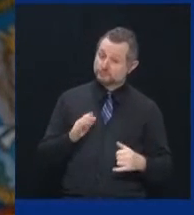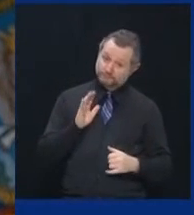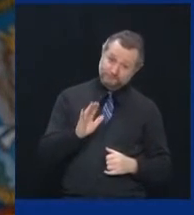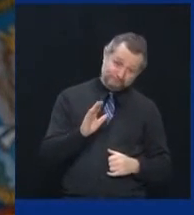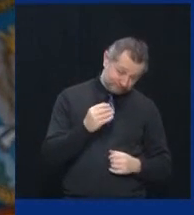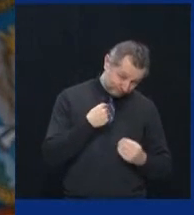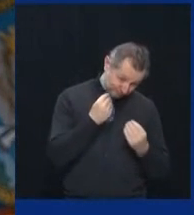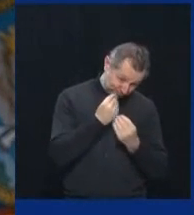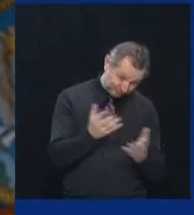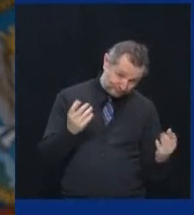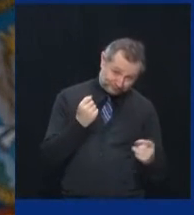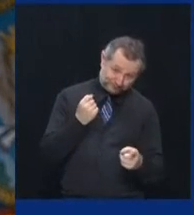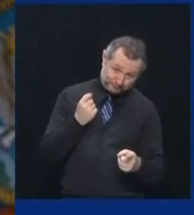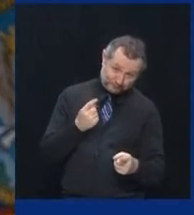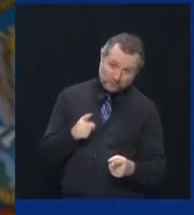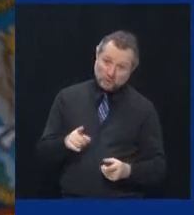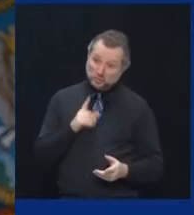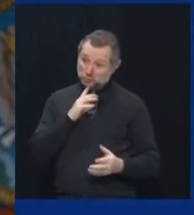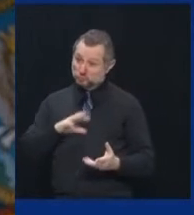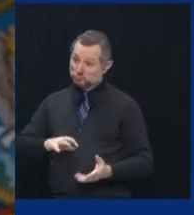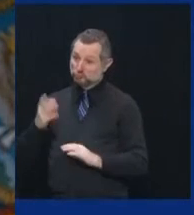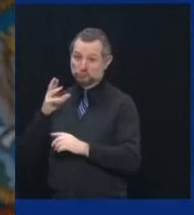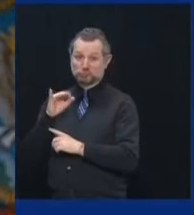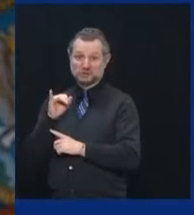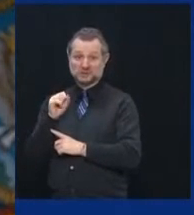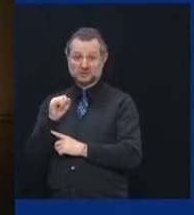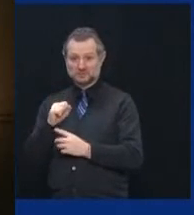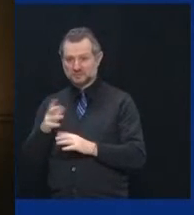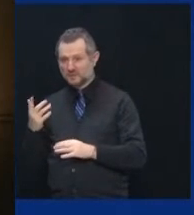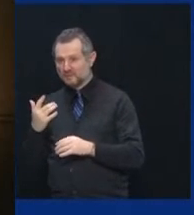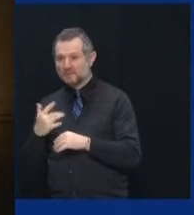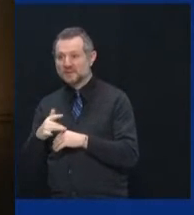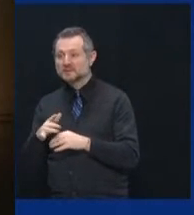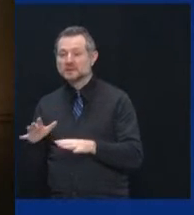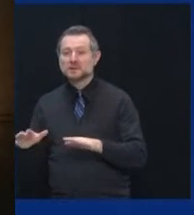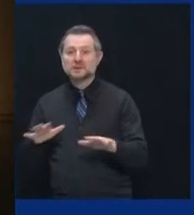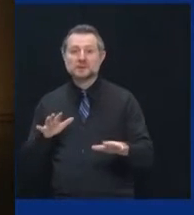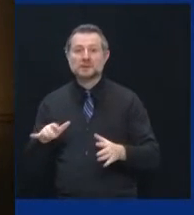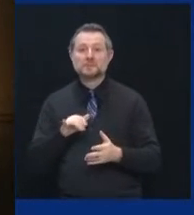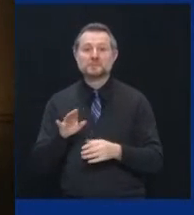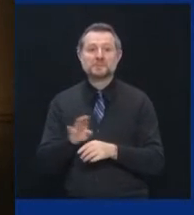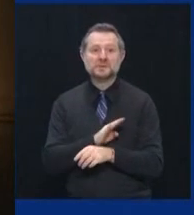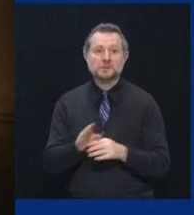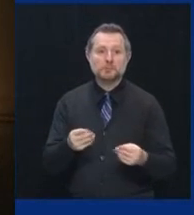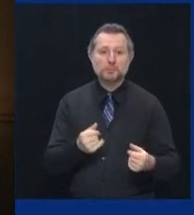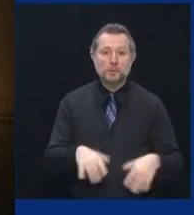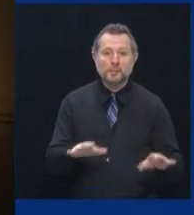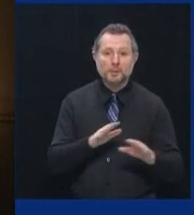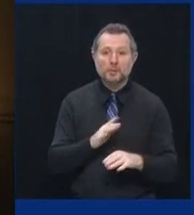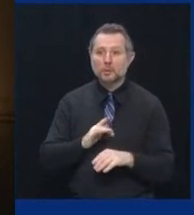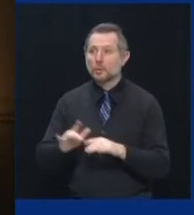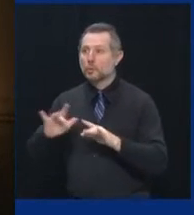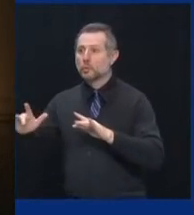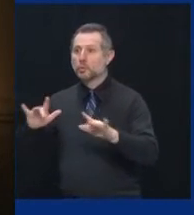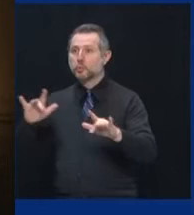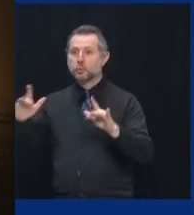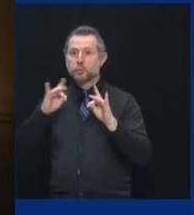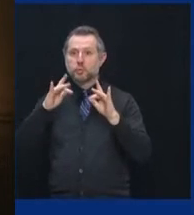the crisis of growing vacancies in our commercial property provides an